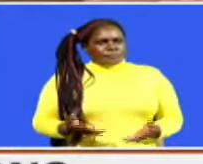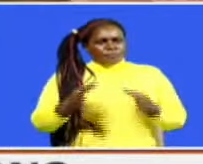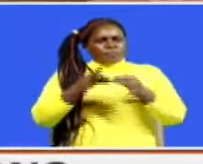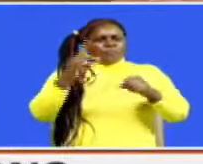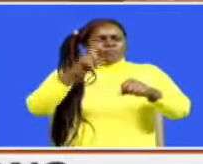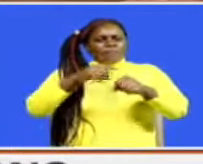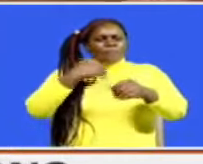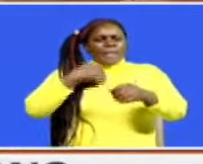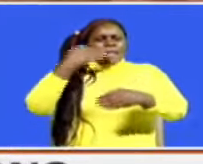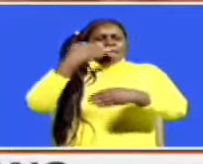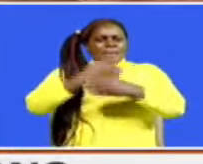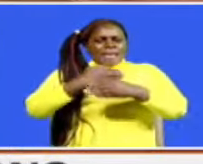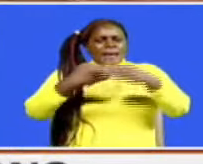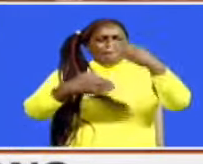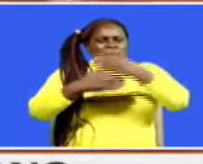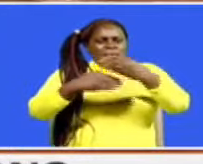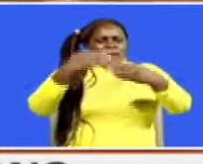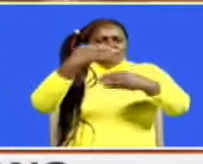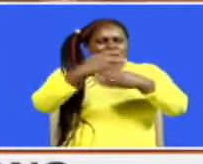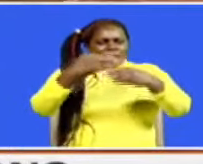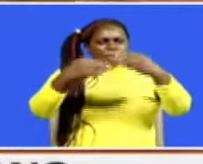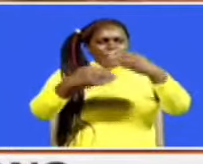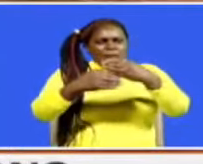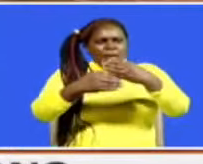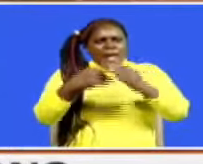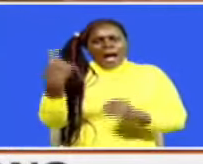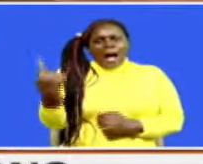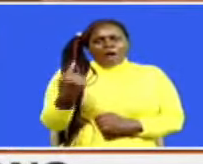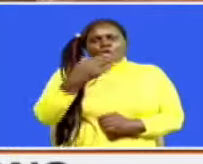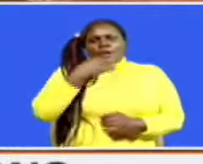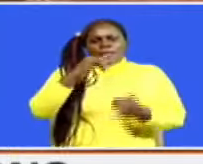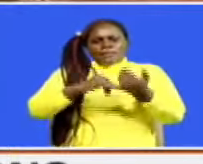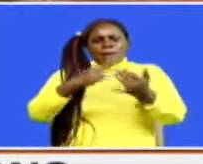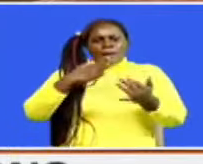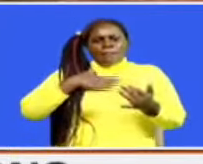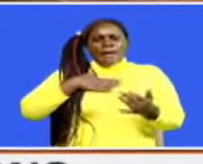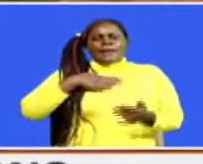time. I built here alone. My husband died in